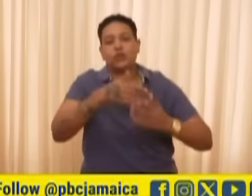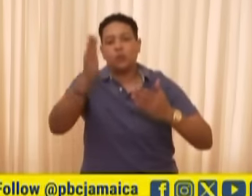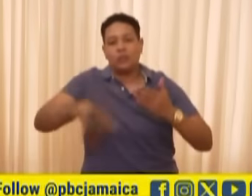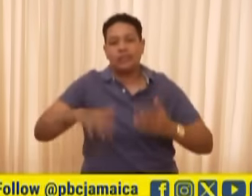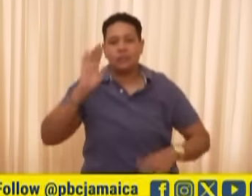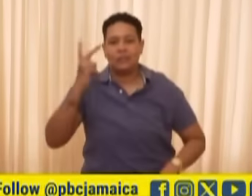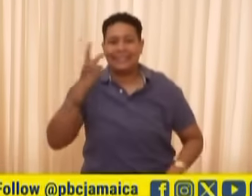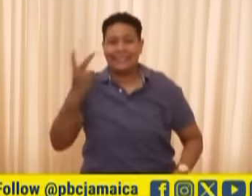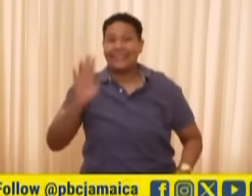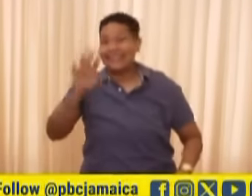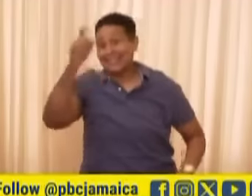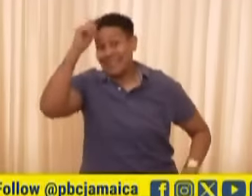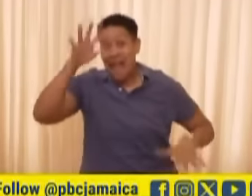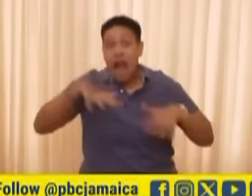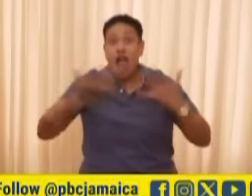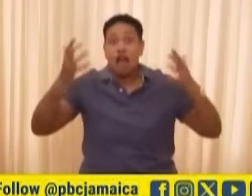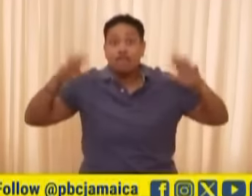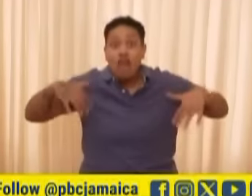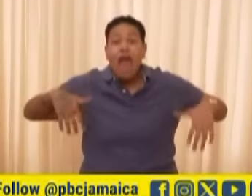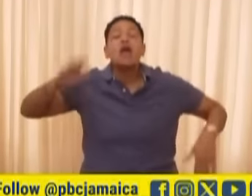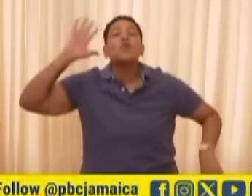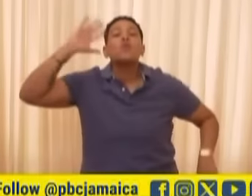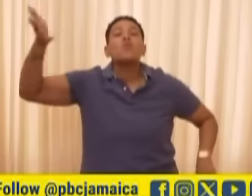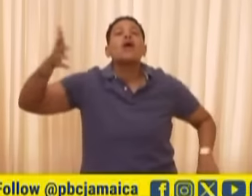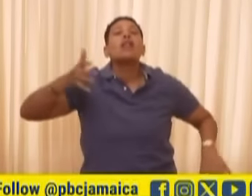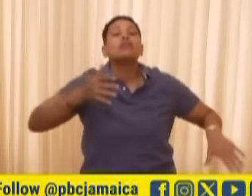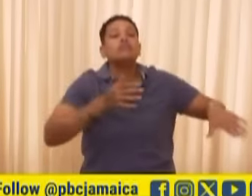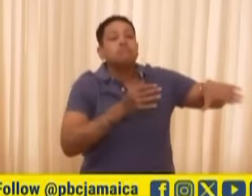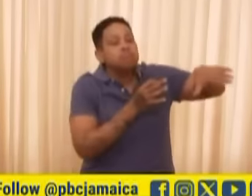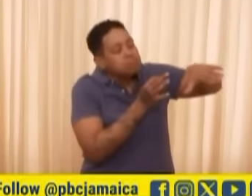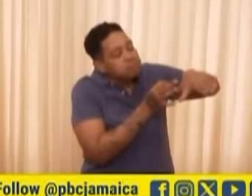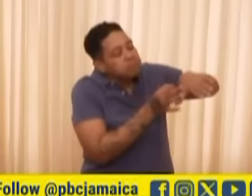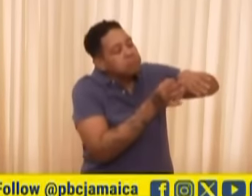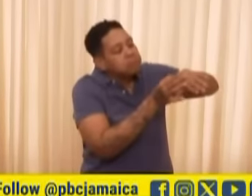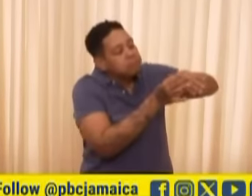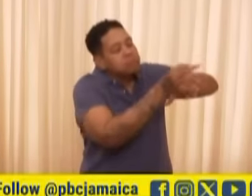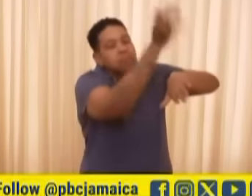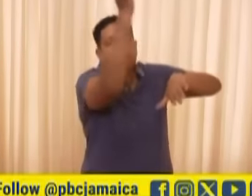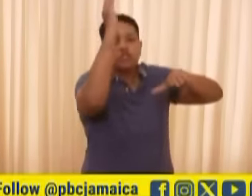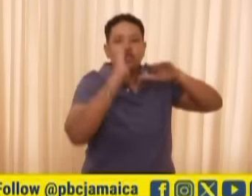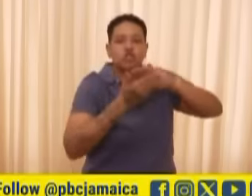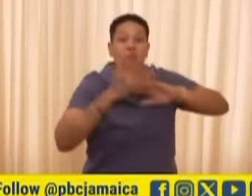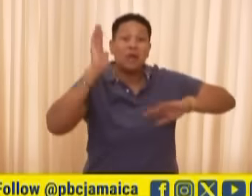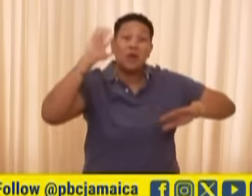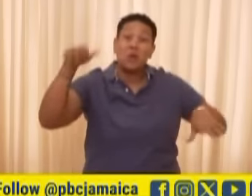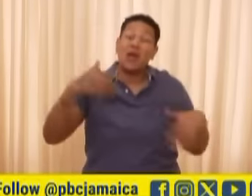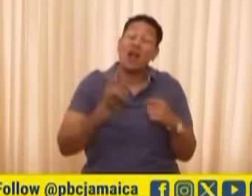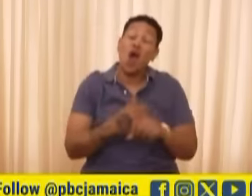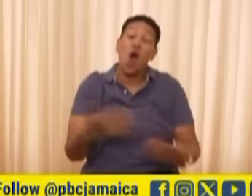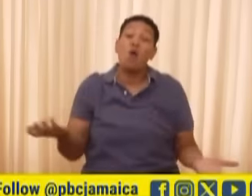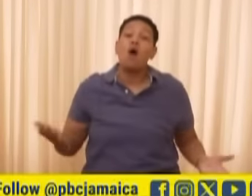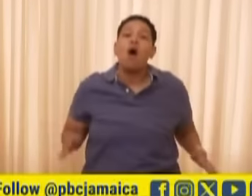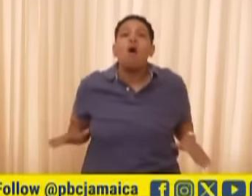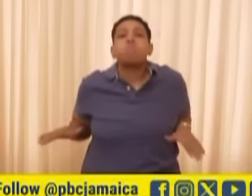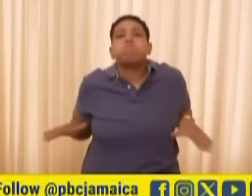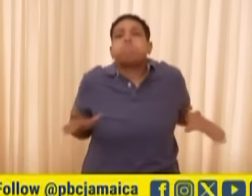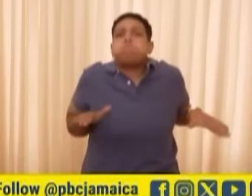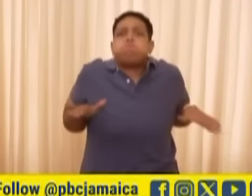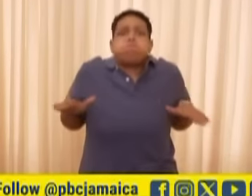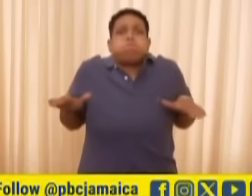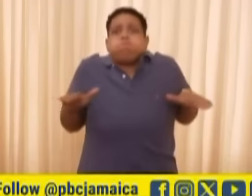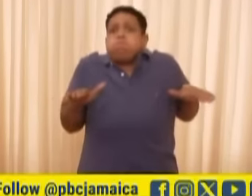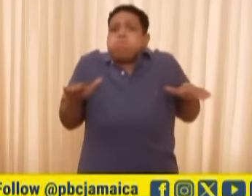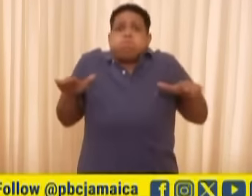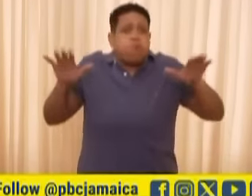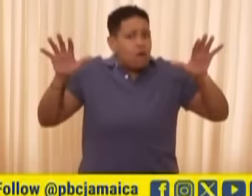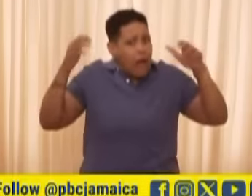weekend. So much of that rainfall will be moving across Jamaica, and that, of course, will be producing significant flooding over sections